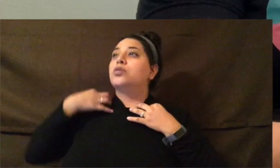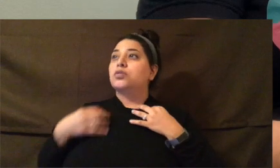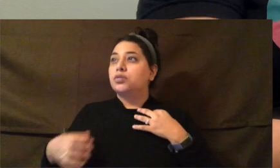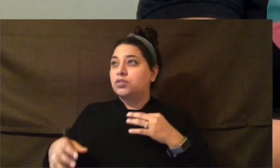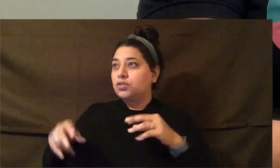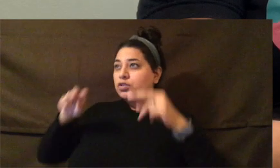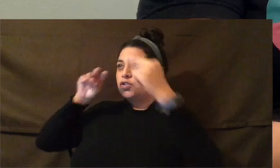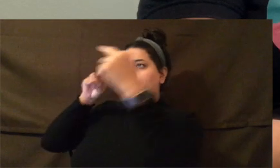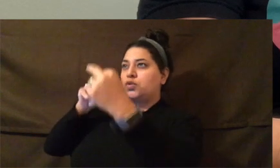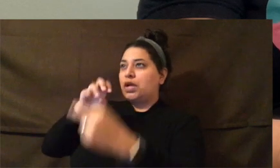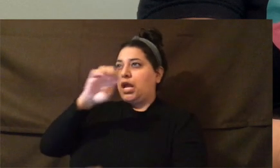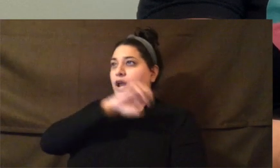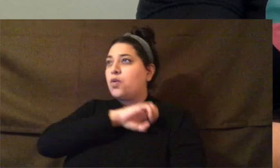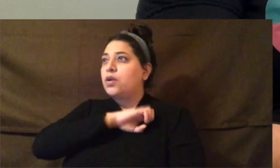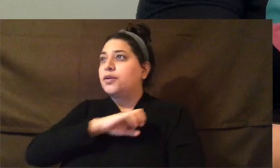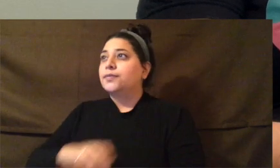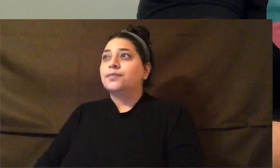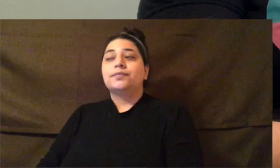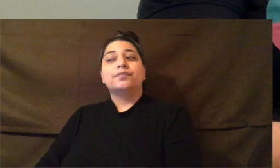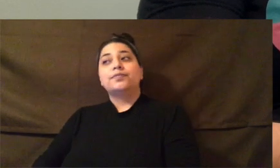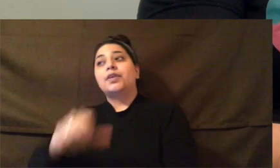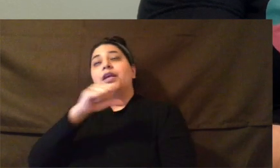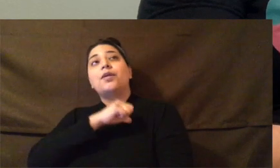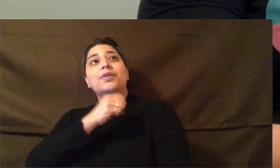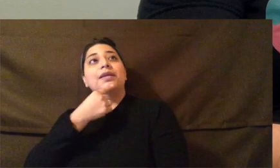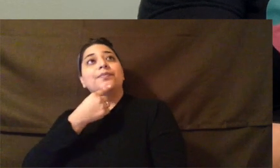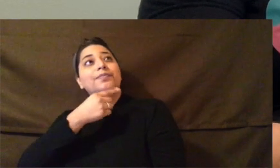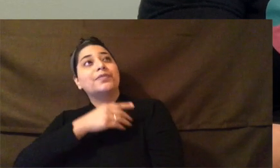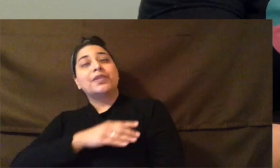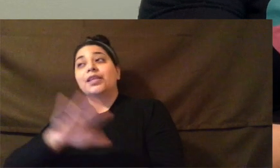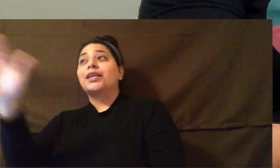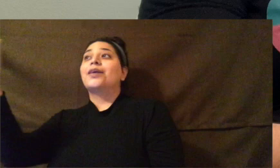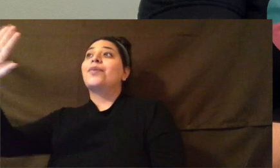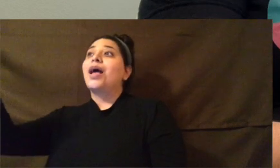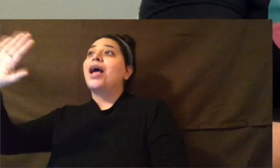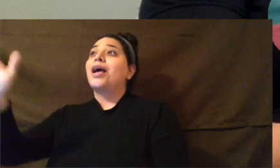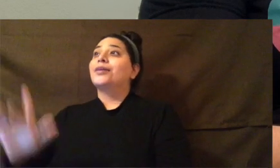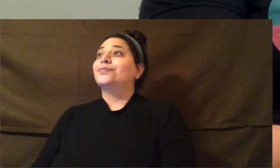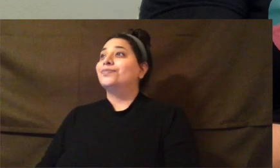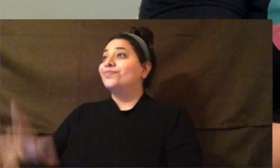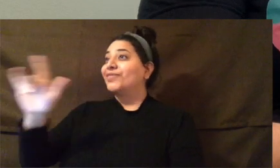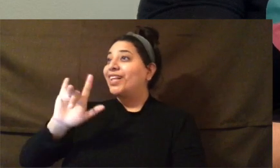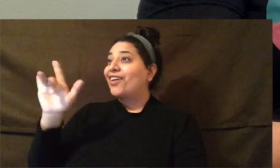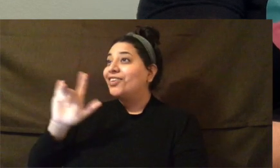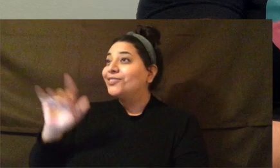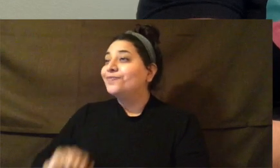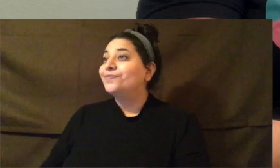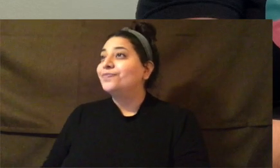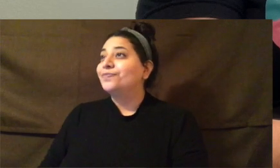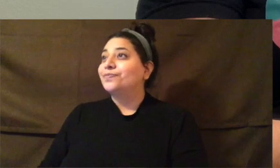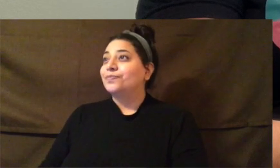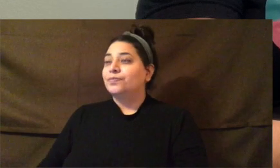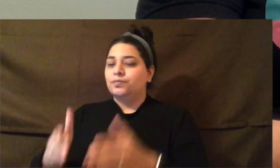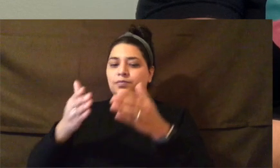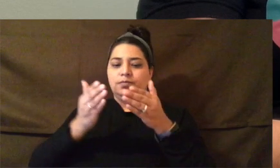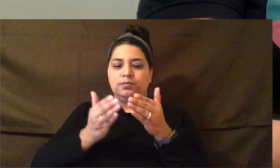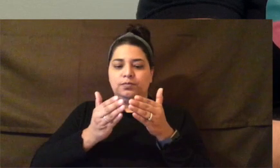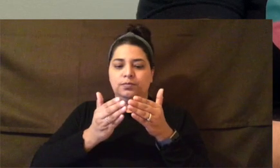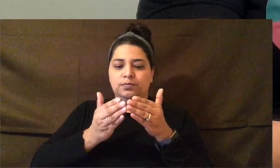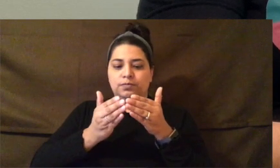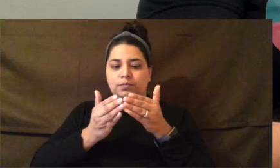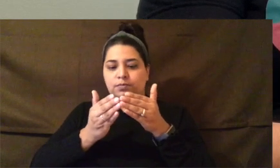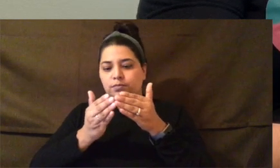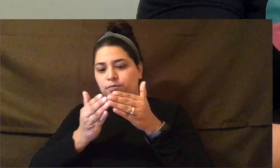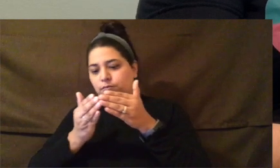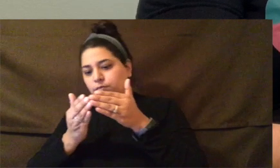Edward. Her dark eyes glowed. "Goodbye," shouted Abilene to her mother. "I love you." The ship